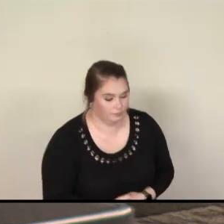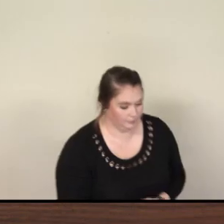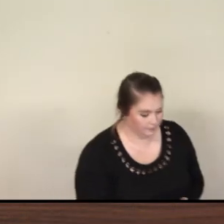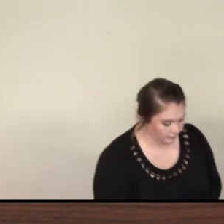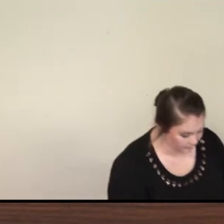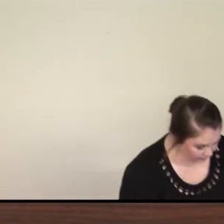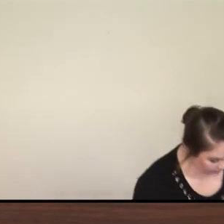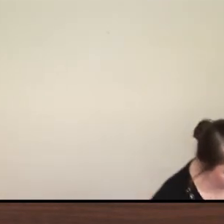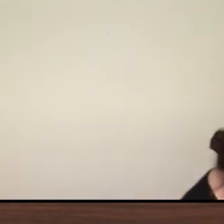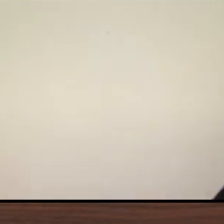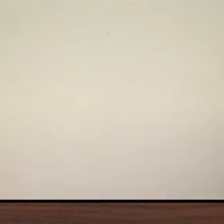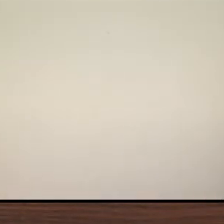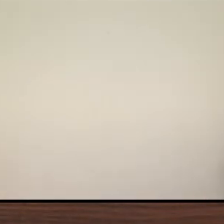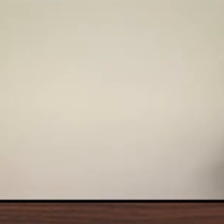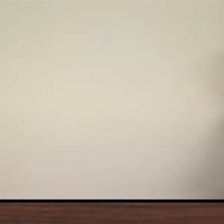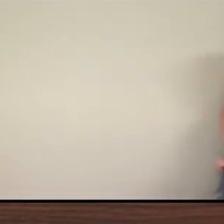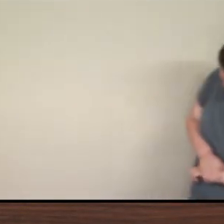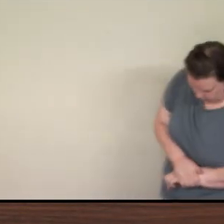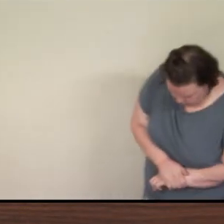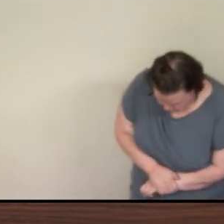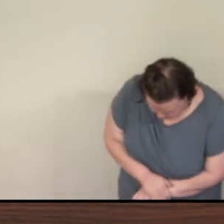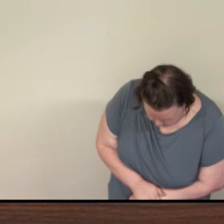Is it common that that moves, or,